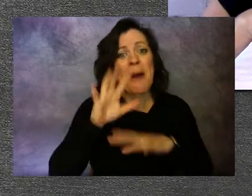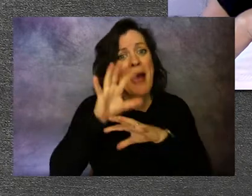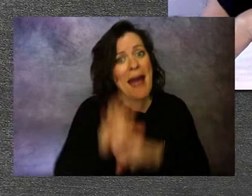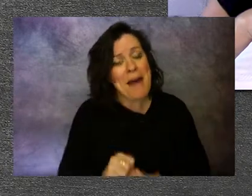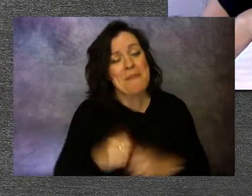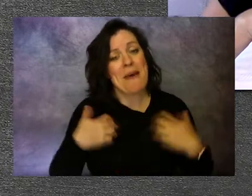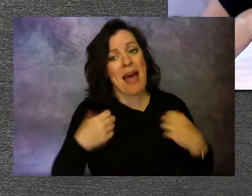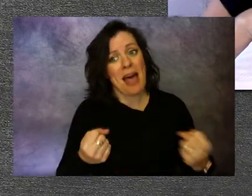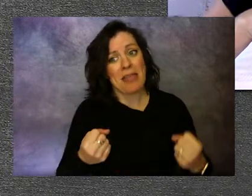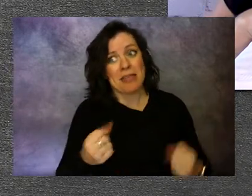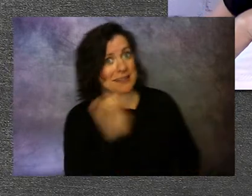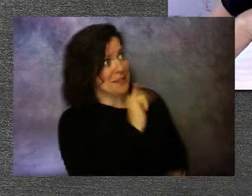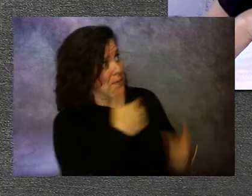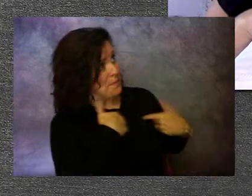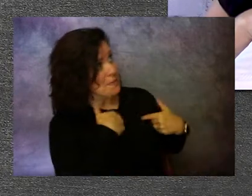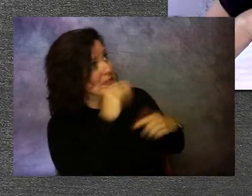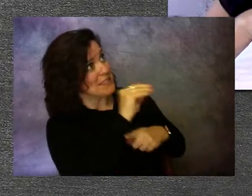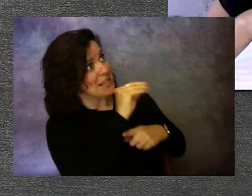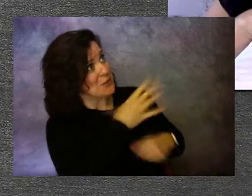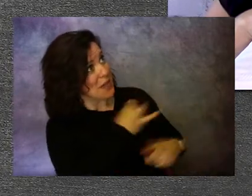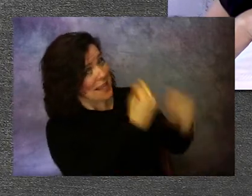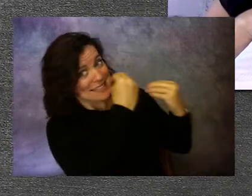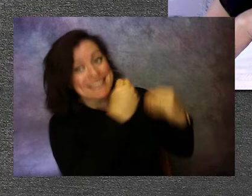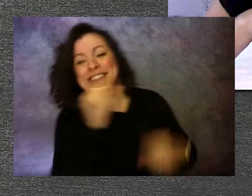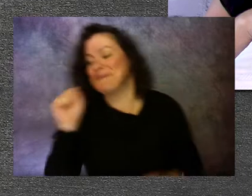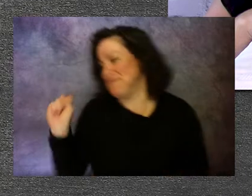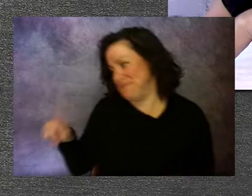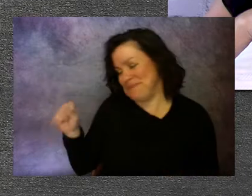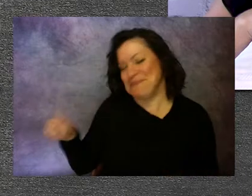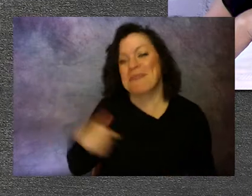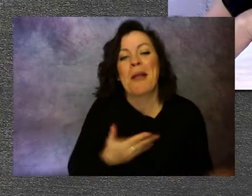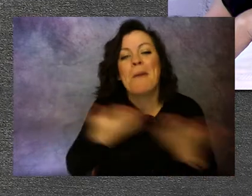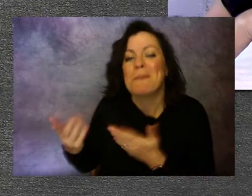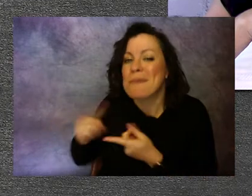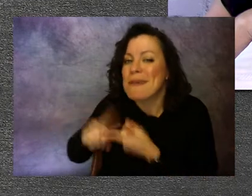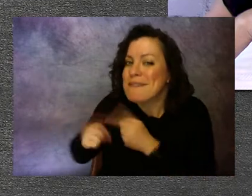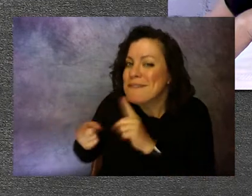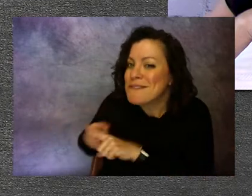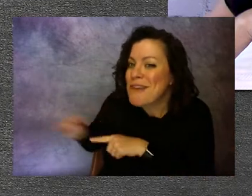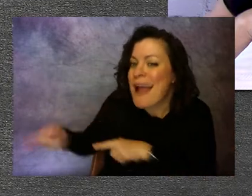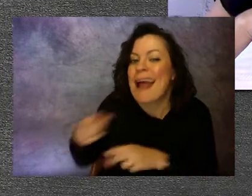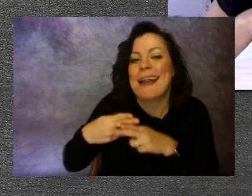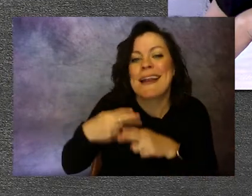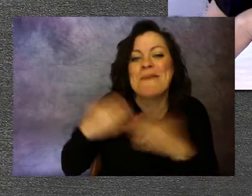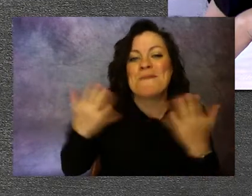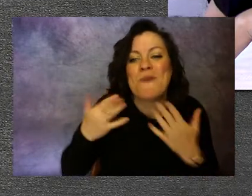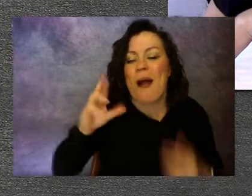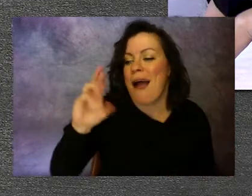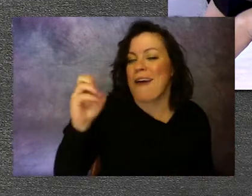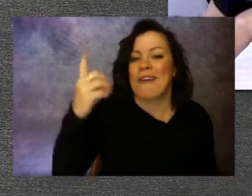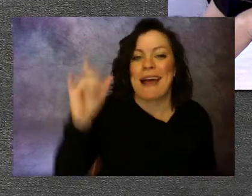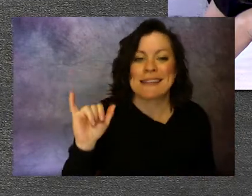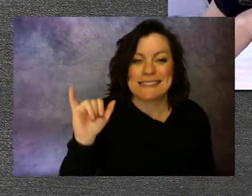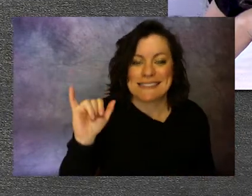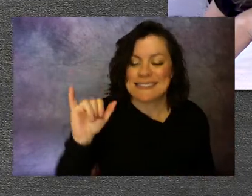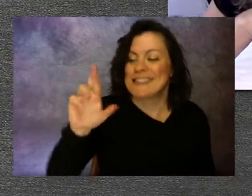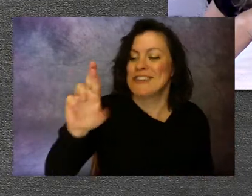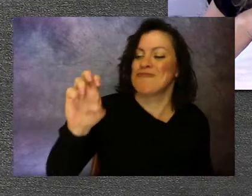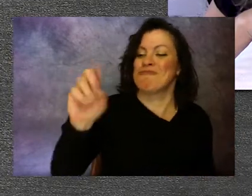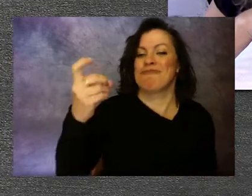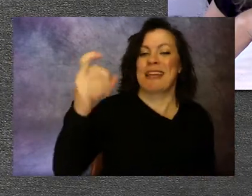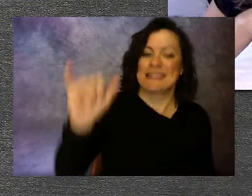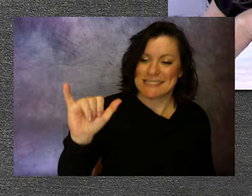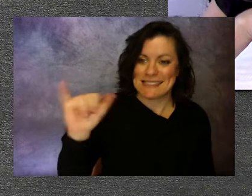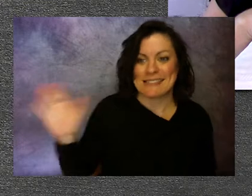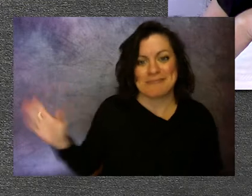dinosaurs. I brought along my little baby dinosaur, Rexy, to help us with our lesson today. Can you say hi, Rexy?